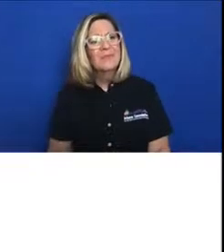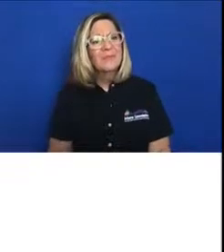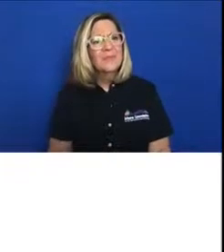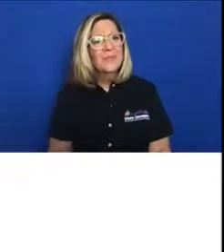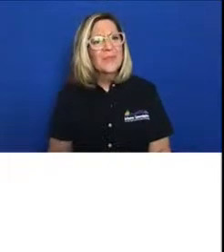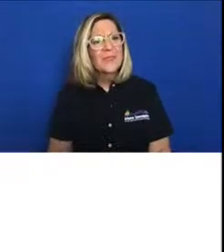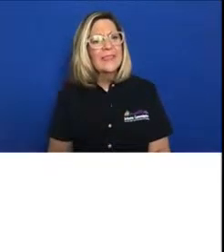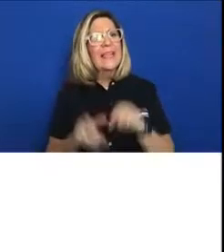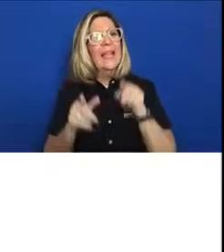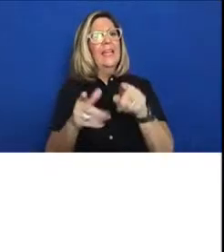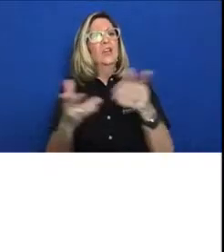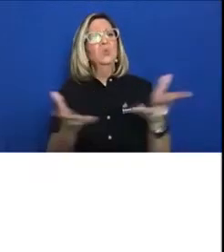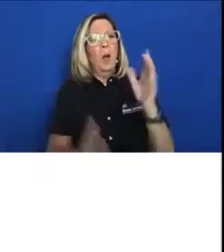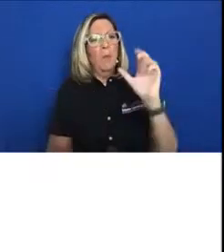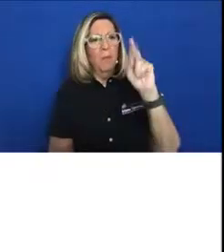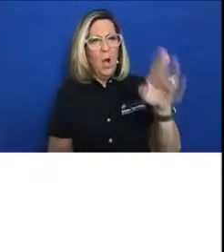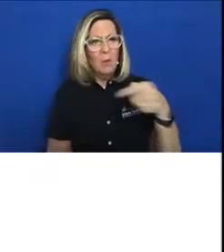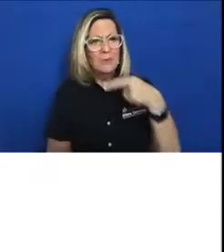that we've heard.